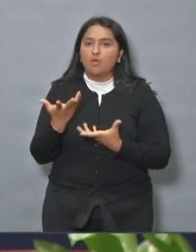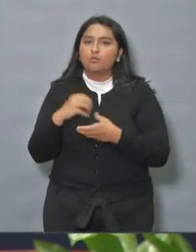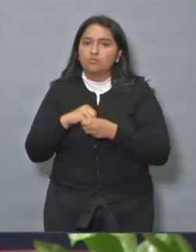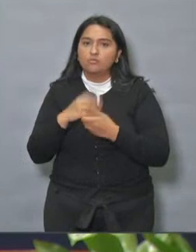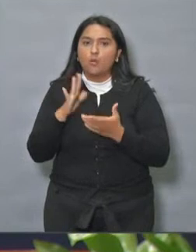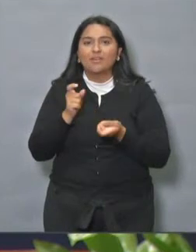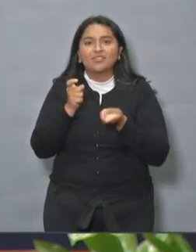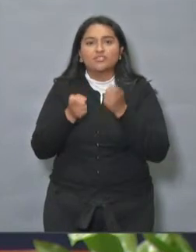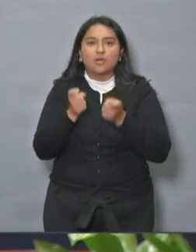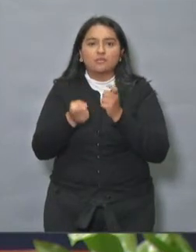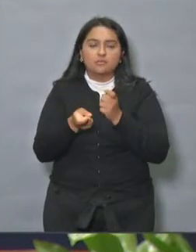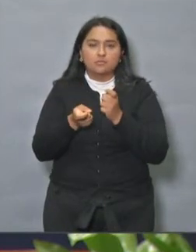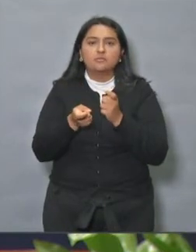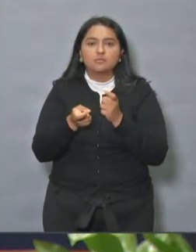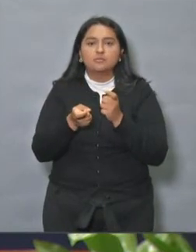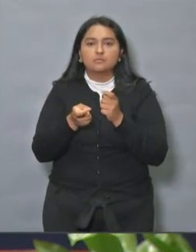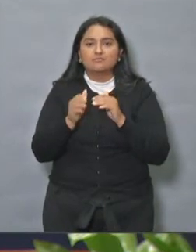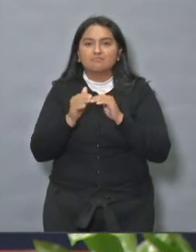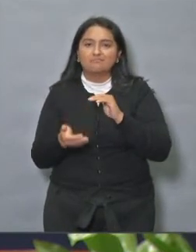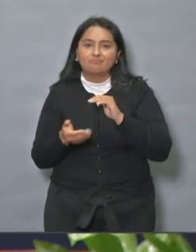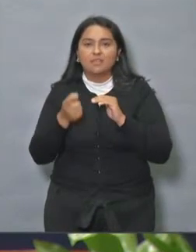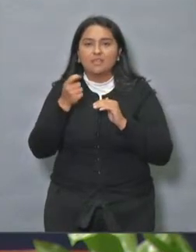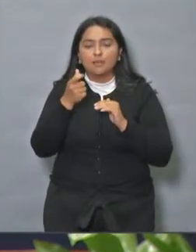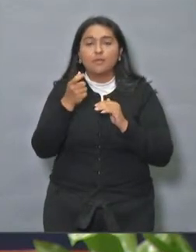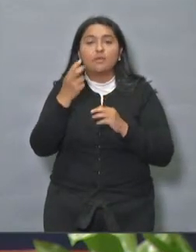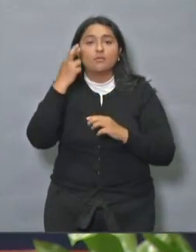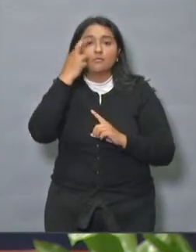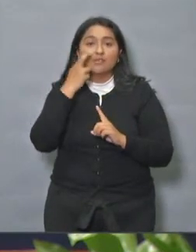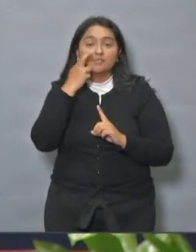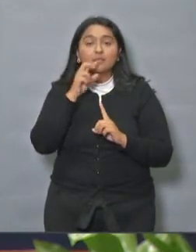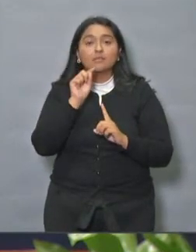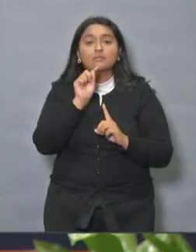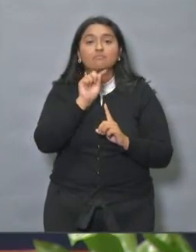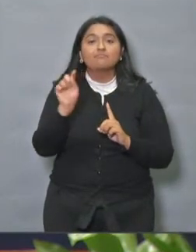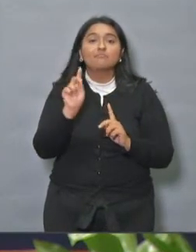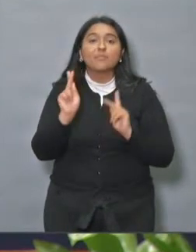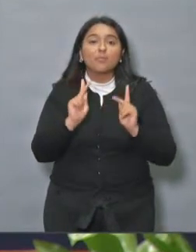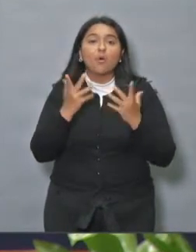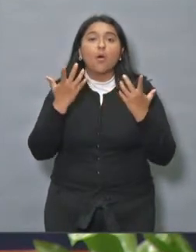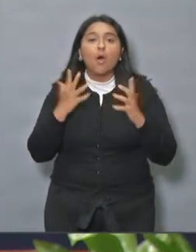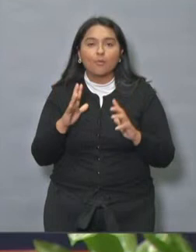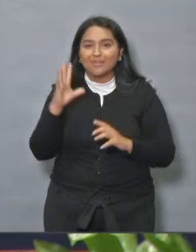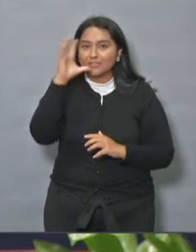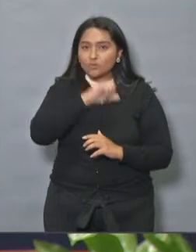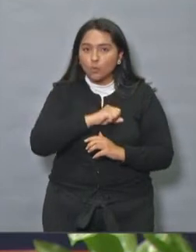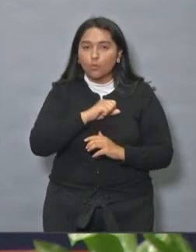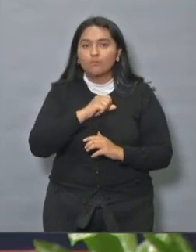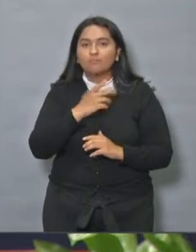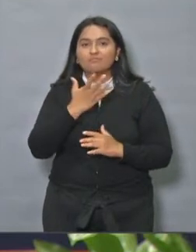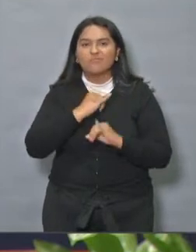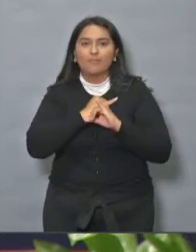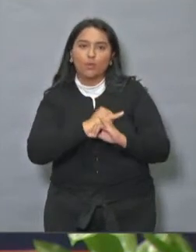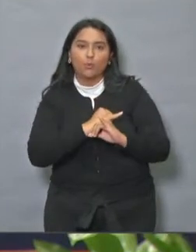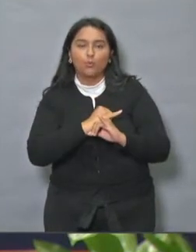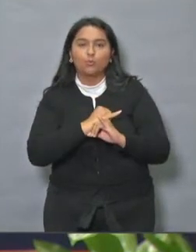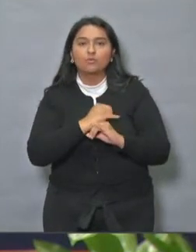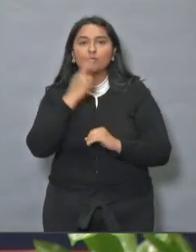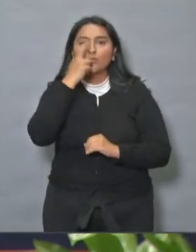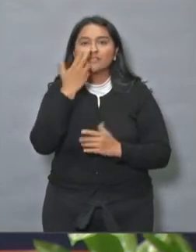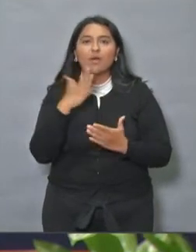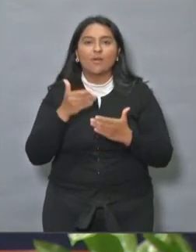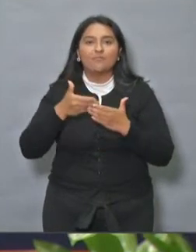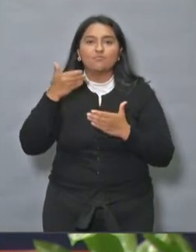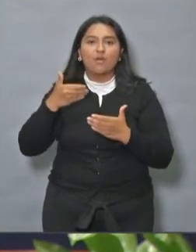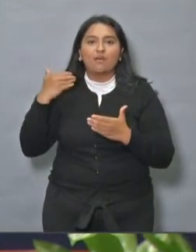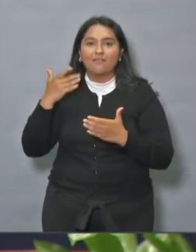a slight adjustment down, to take into account those who are already presumed to be immune due to prior infection